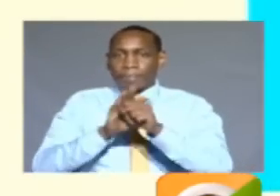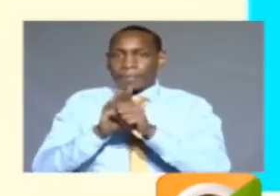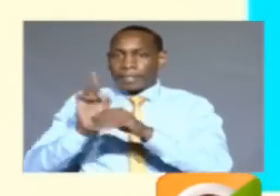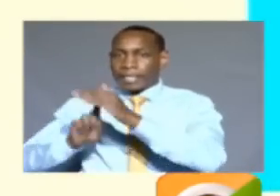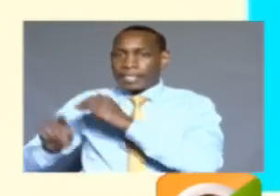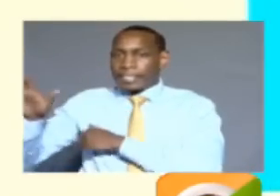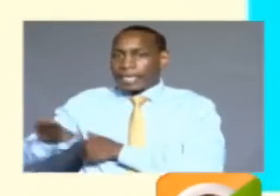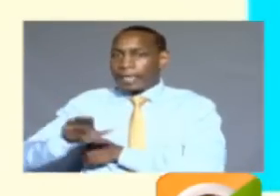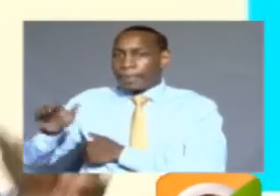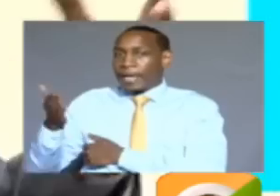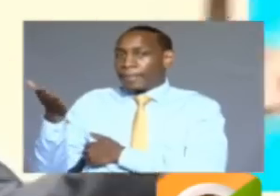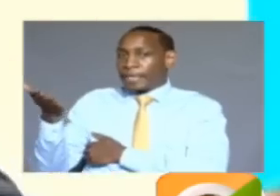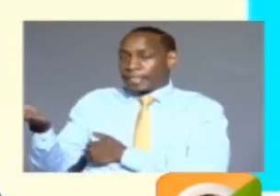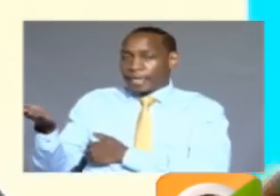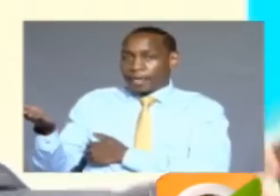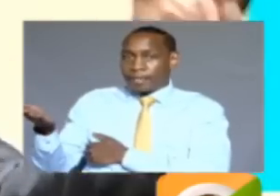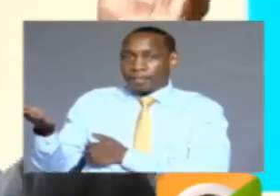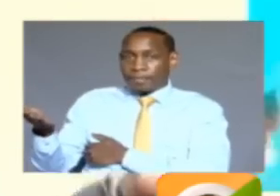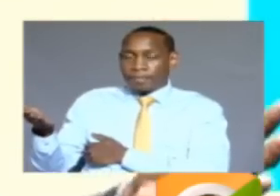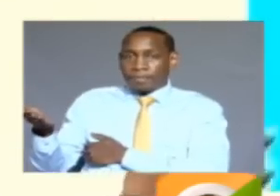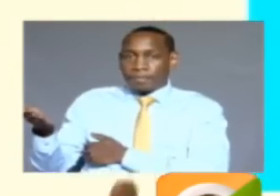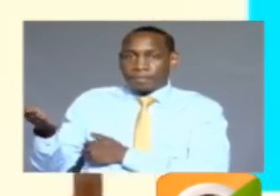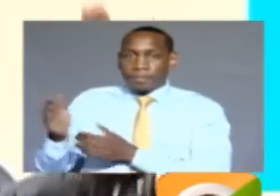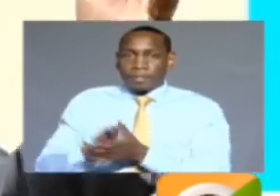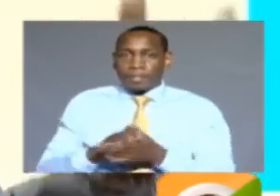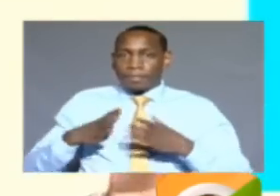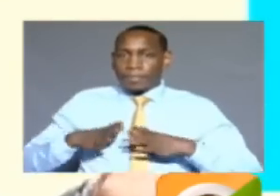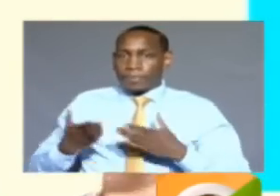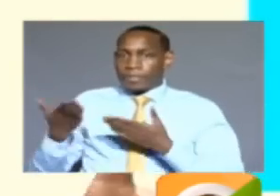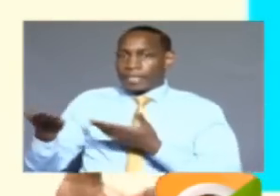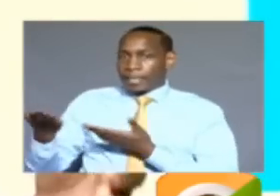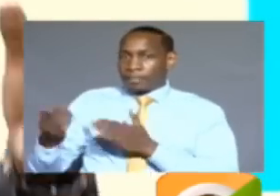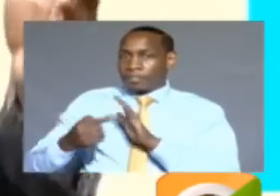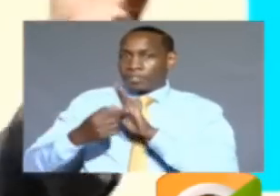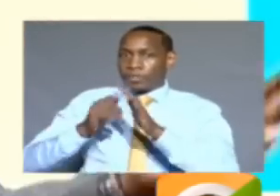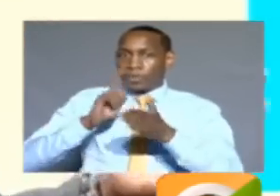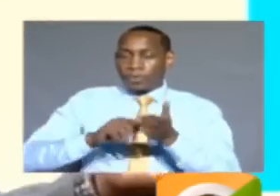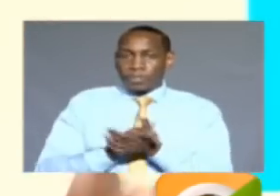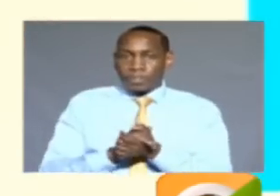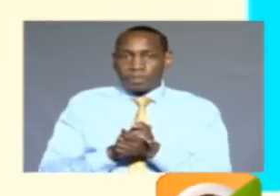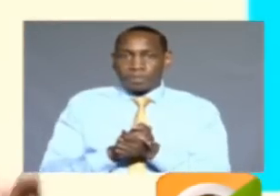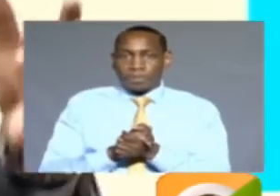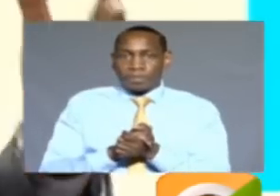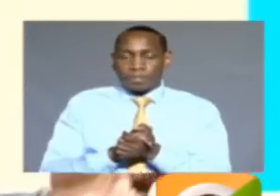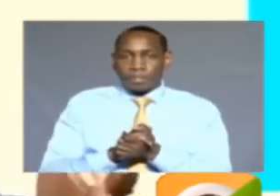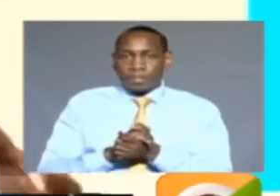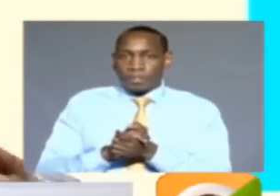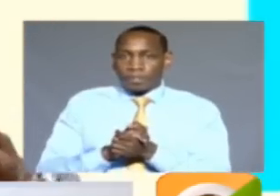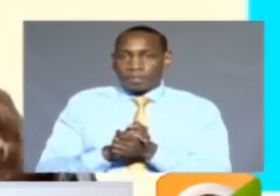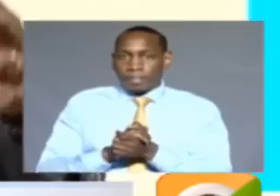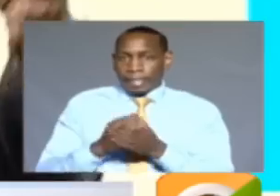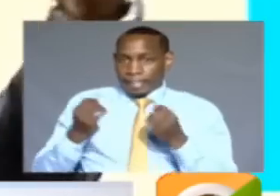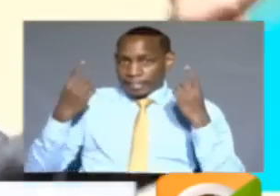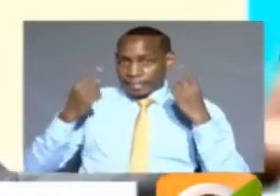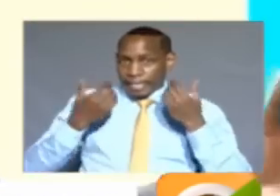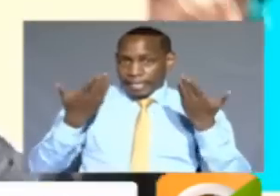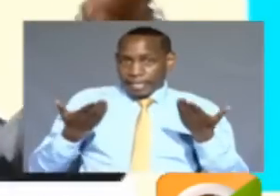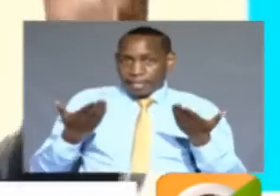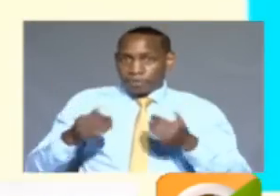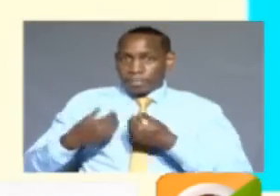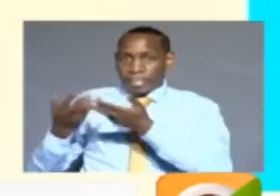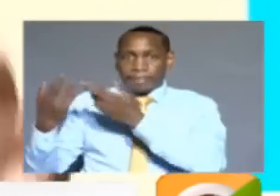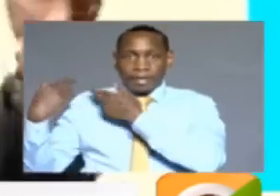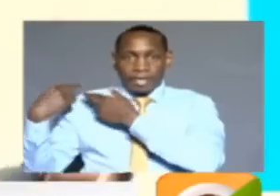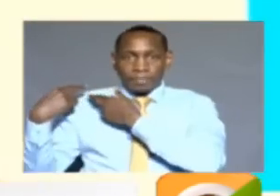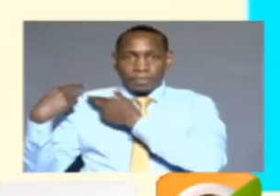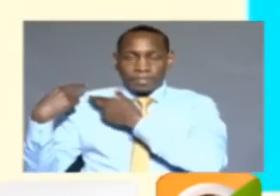bunge. Wanahitajika wale wako huko, wana uwezo wa kuwa persuade, waelewe vile wamepewa majukumu